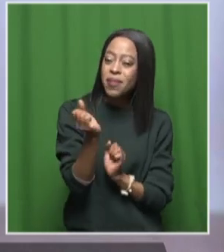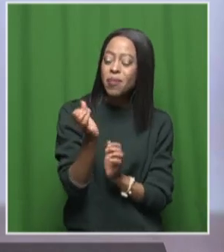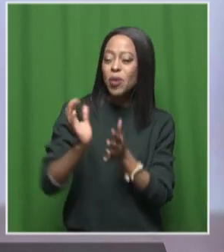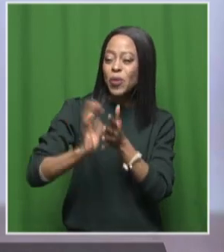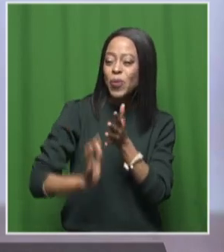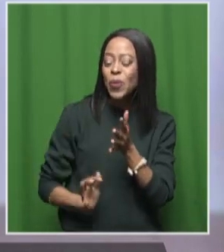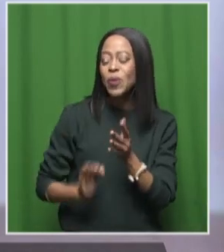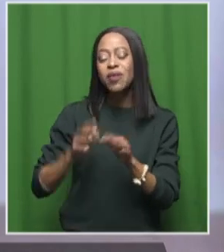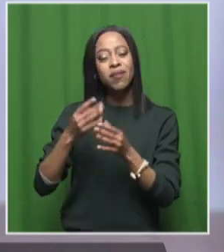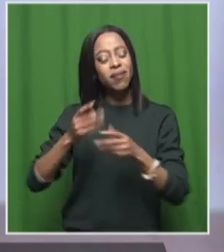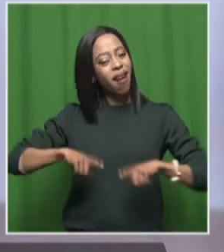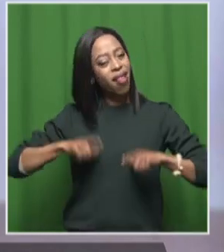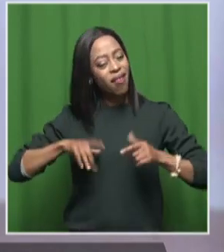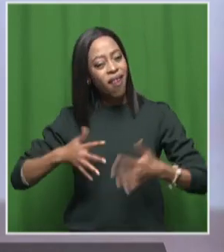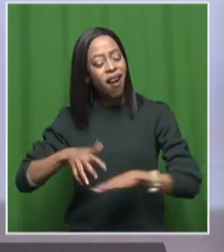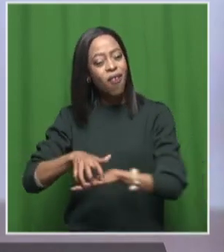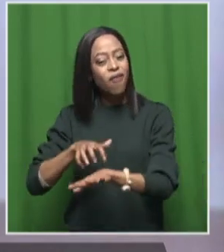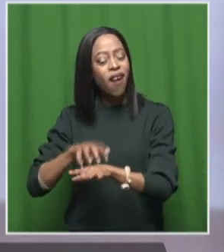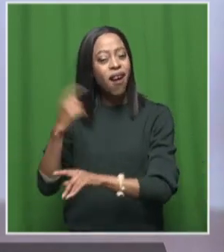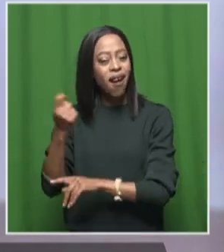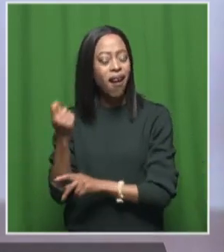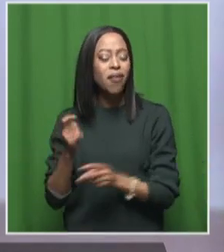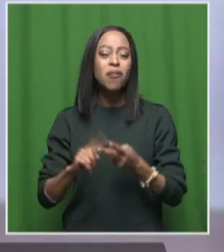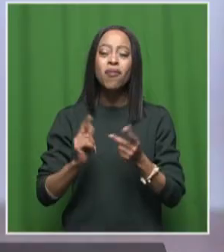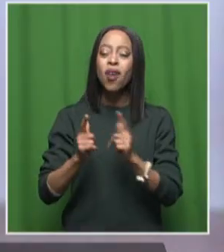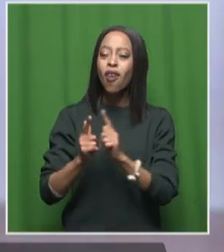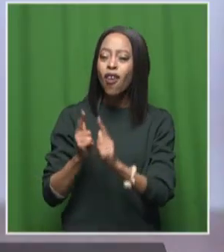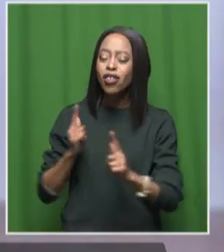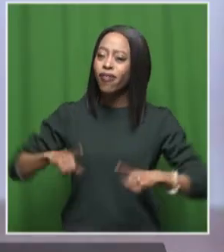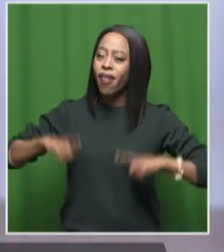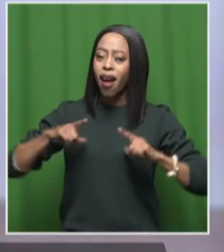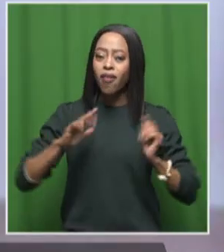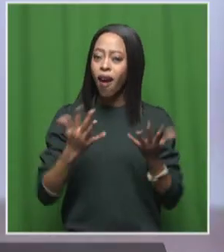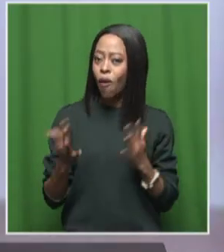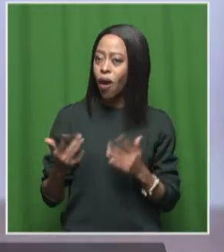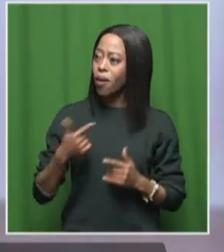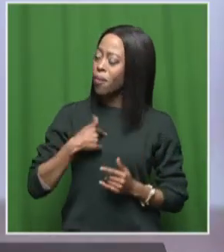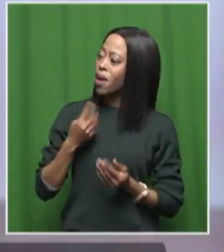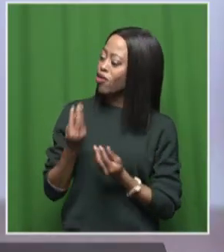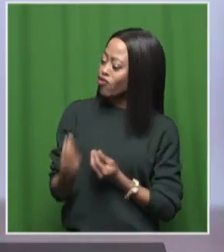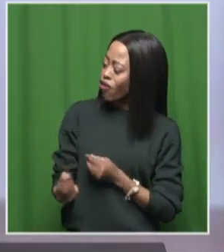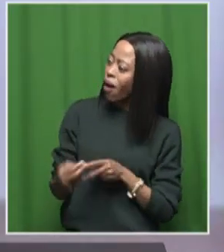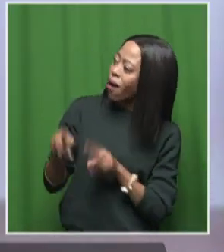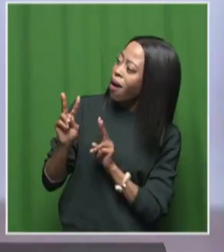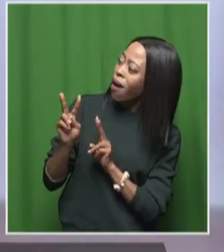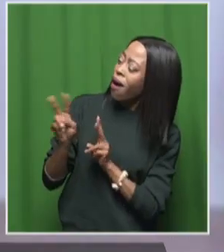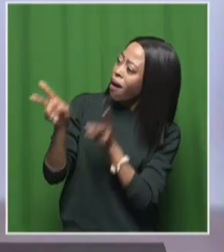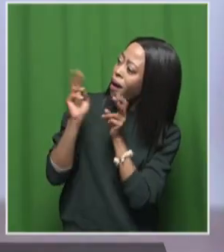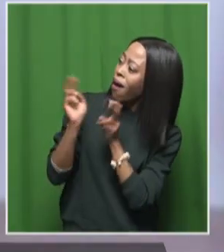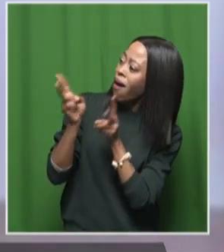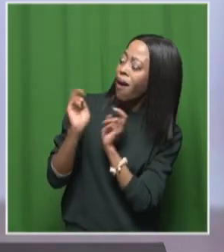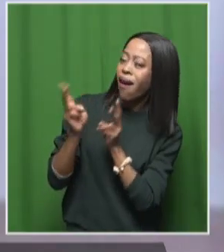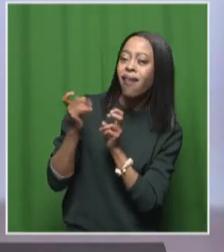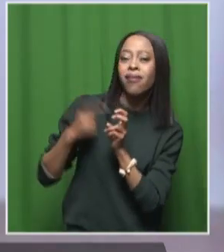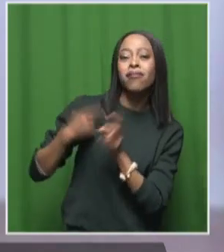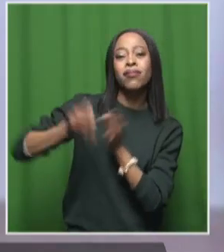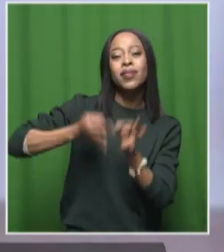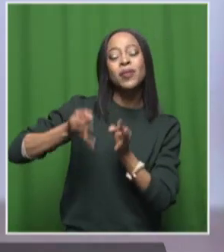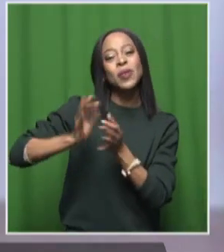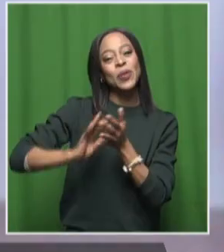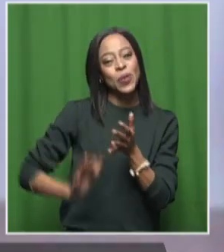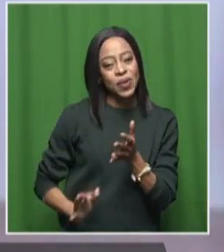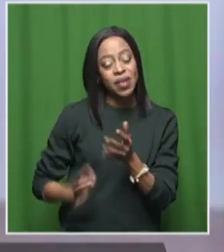lived in the farms and then subsequently staying in the townships. Yes. So I've always been this child who's always listened to older people narrating their stories. And the bug actually